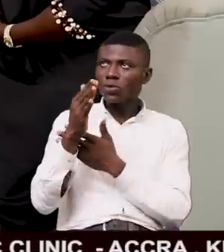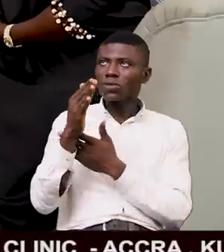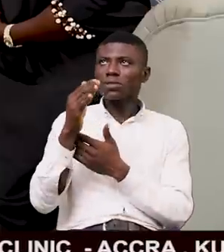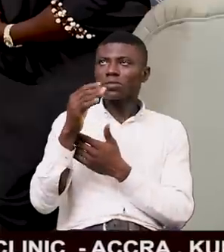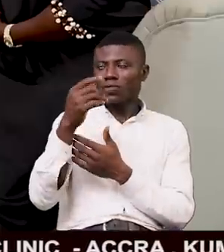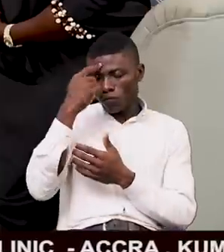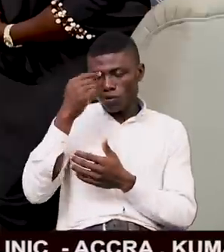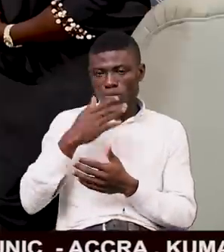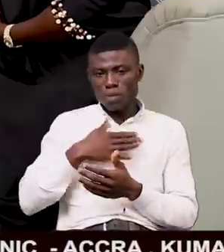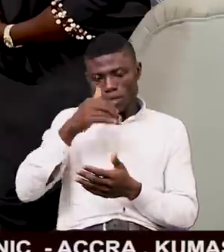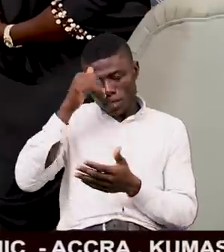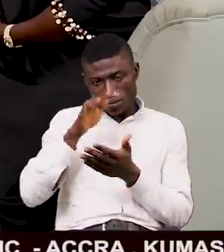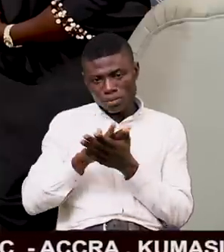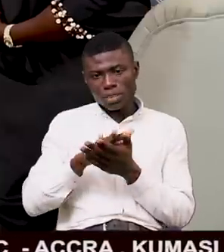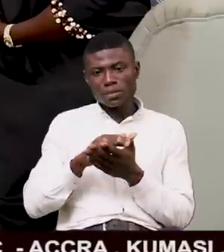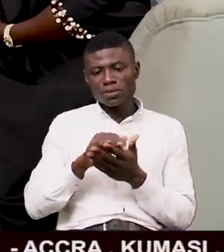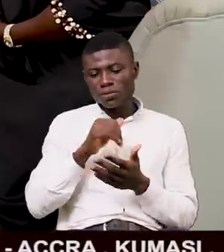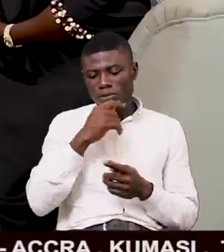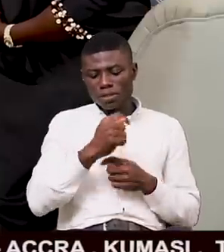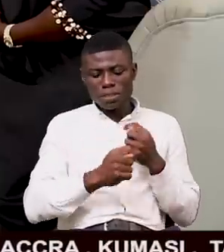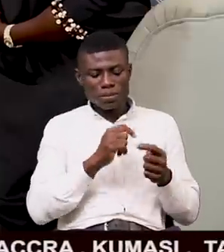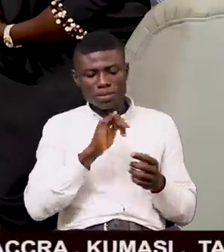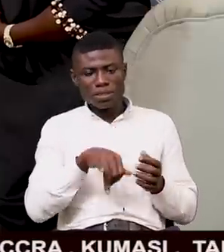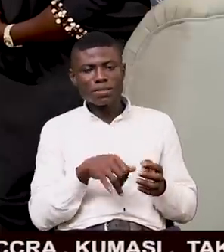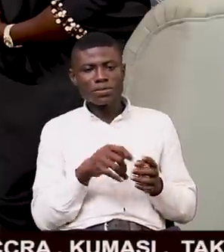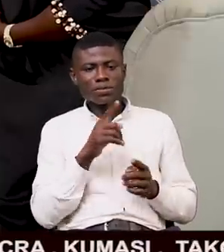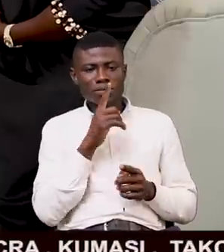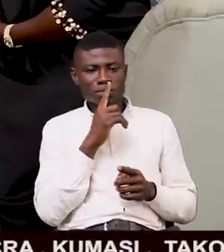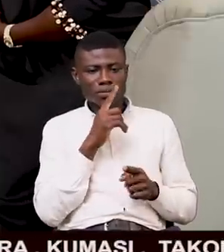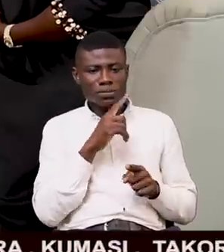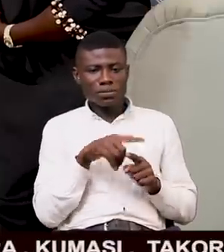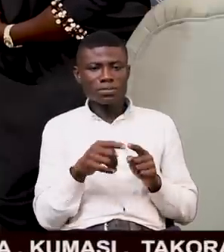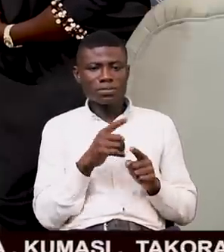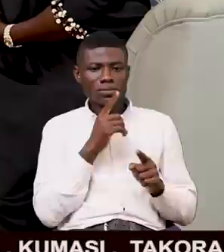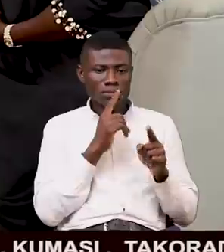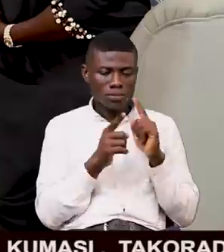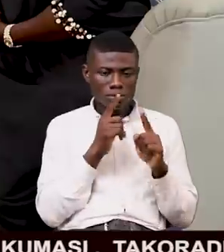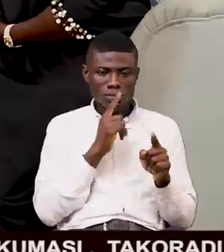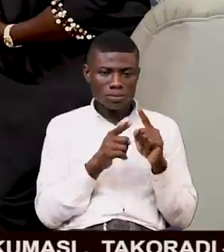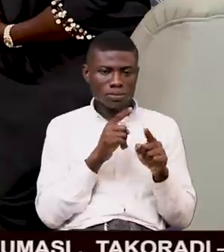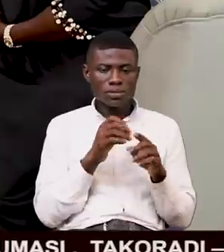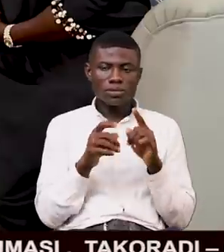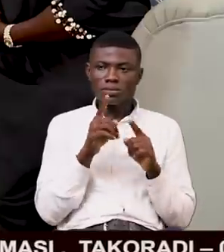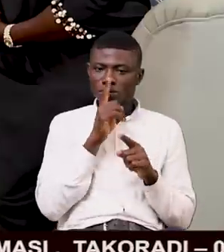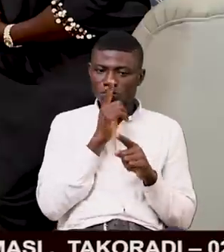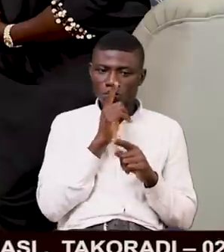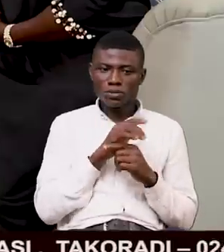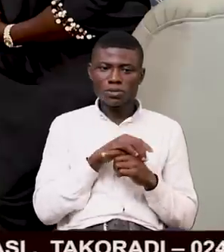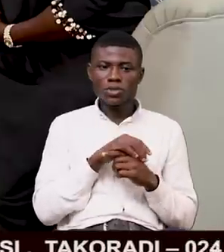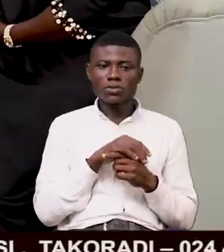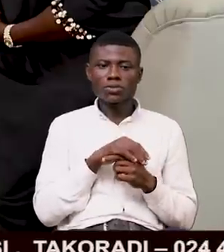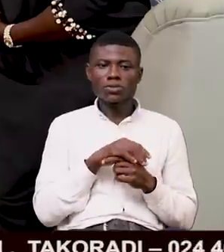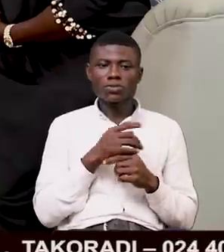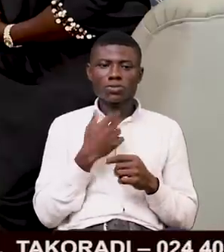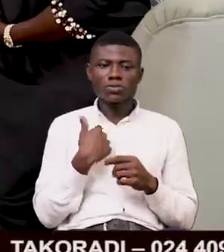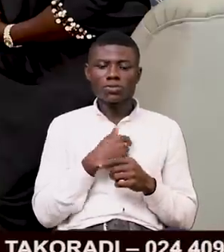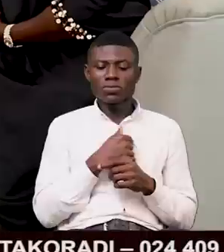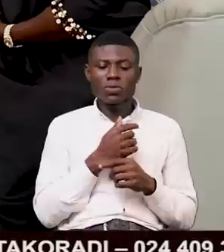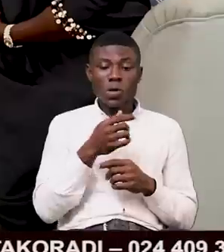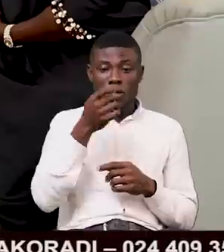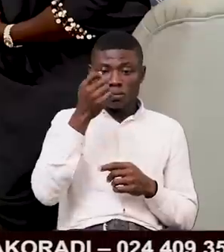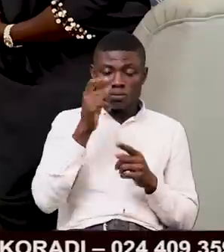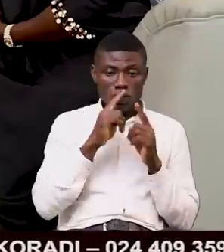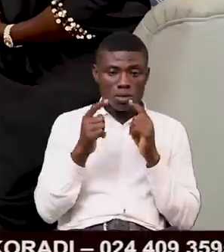also so say. Wanya that type. So waka wanwa tu gusuna ne bekwanya bekwanya be ye nyina ye